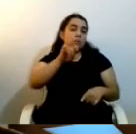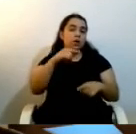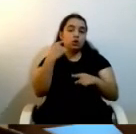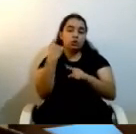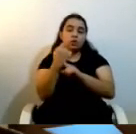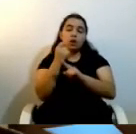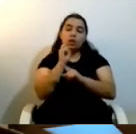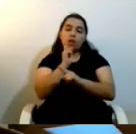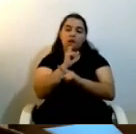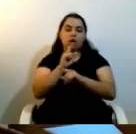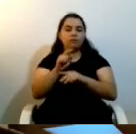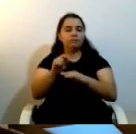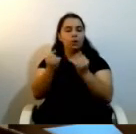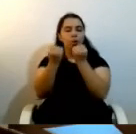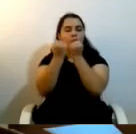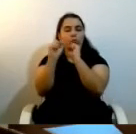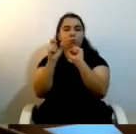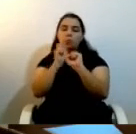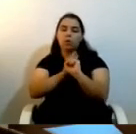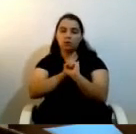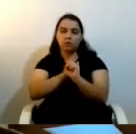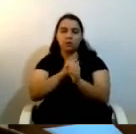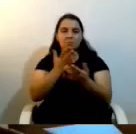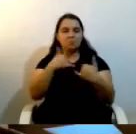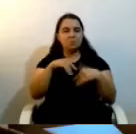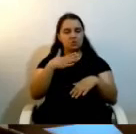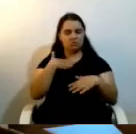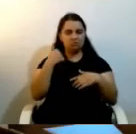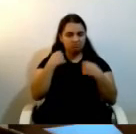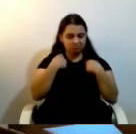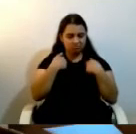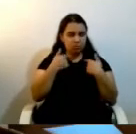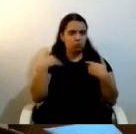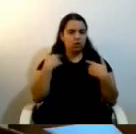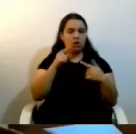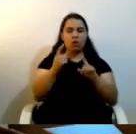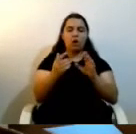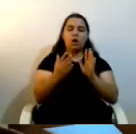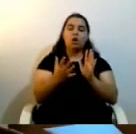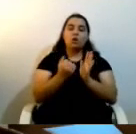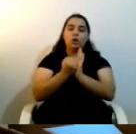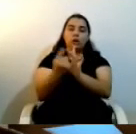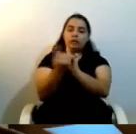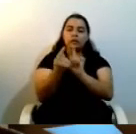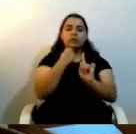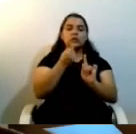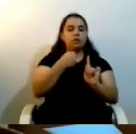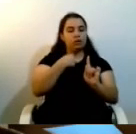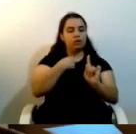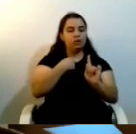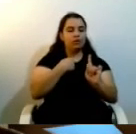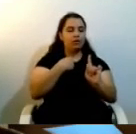I don't want somebody else to tell my assistants what they should do for me and how they should do